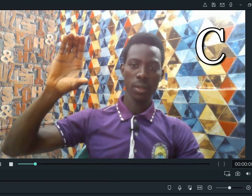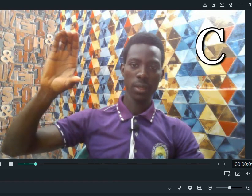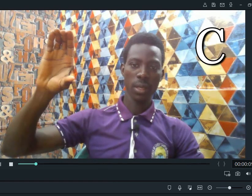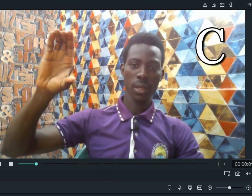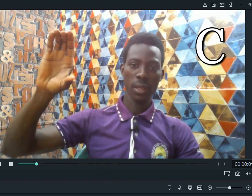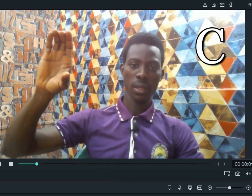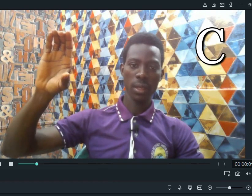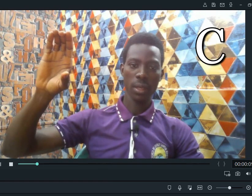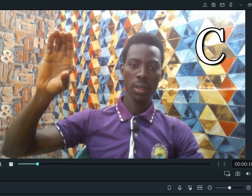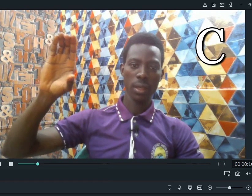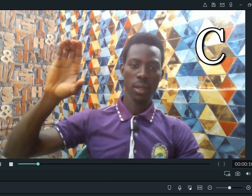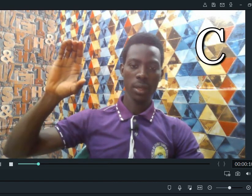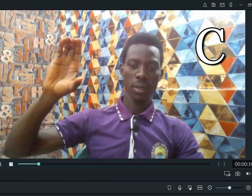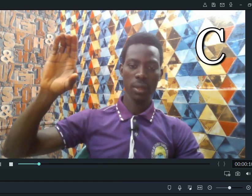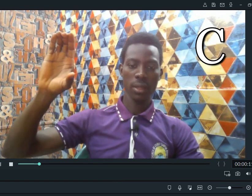C,